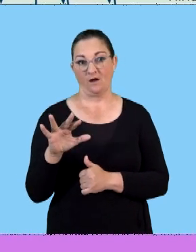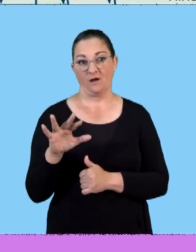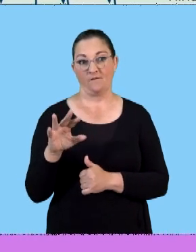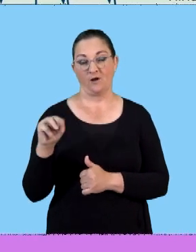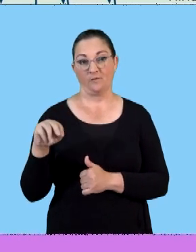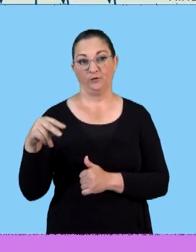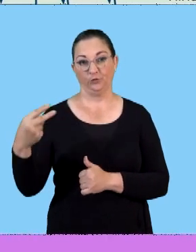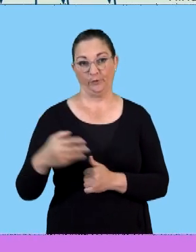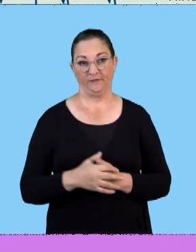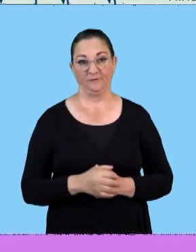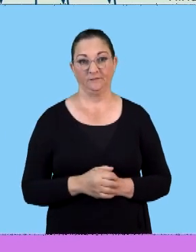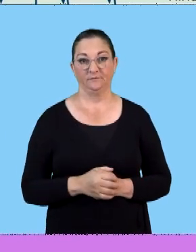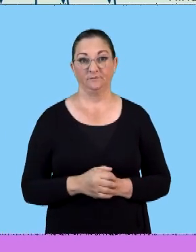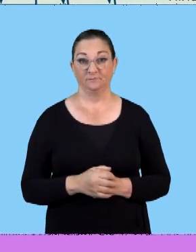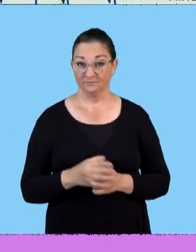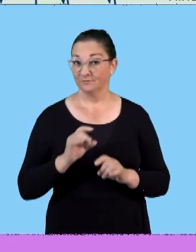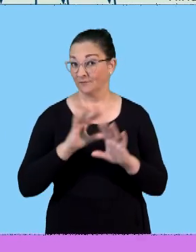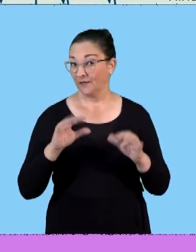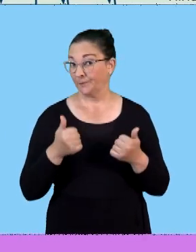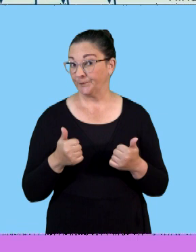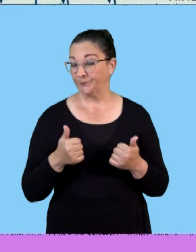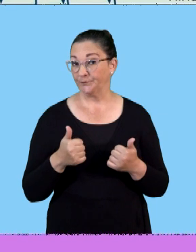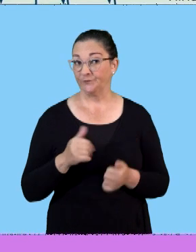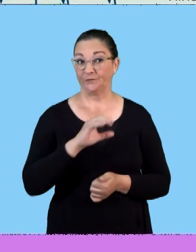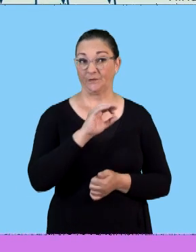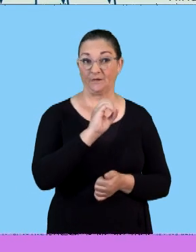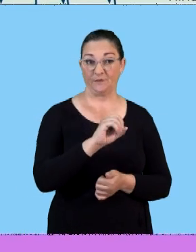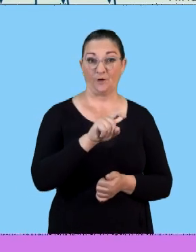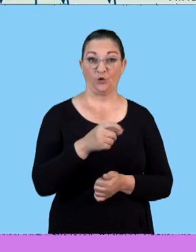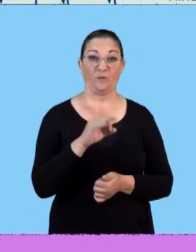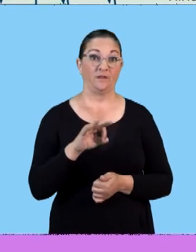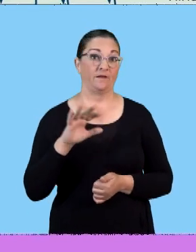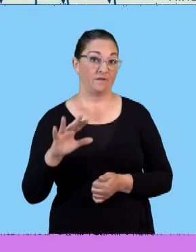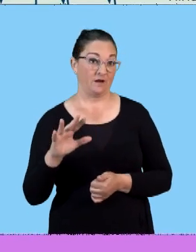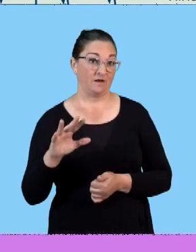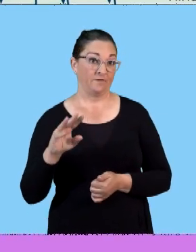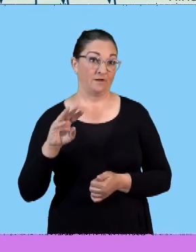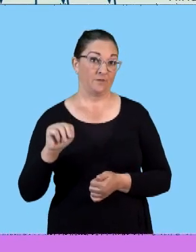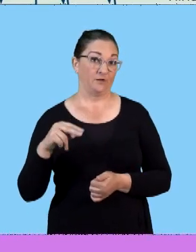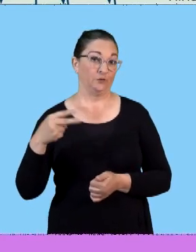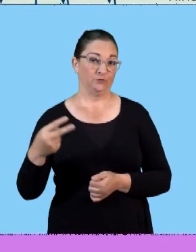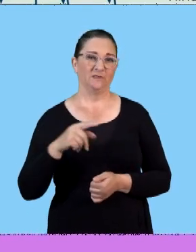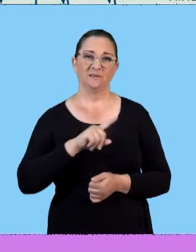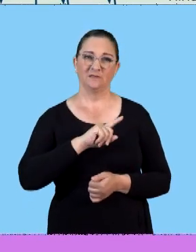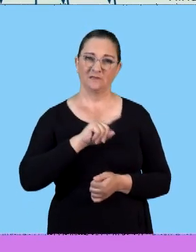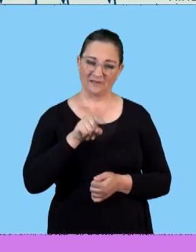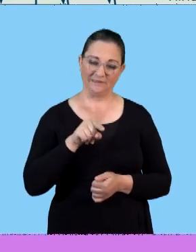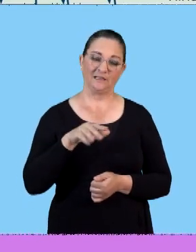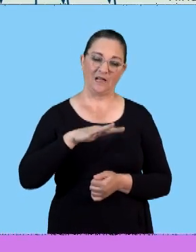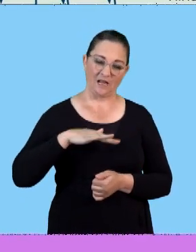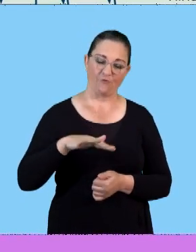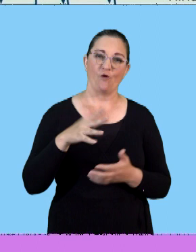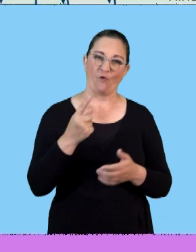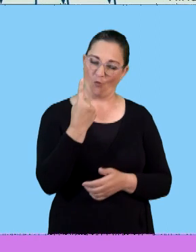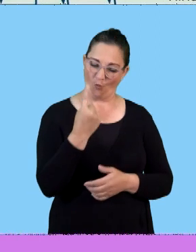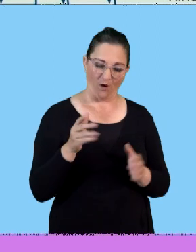0,35 square meters. Guys, are we clear? So 0,35. So that is basically the area of